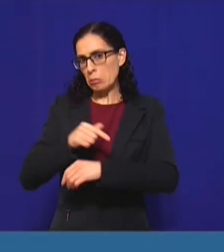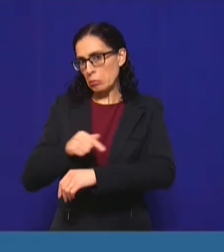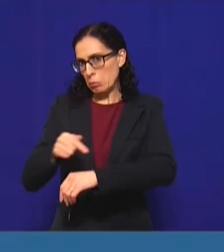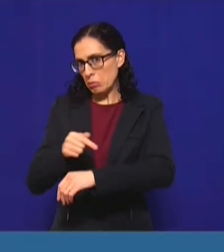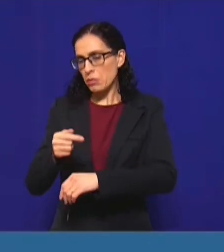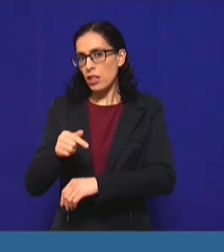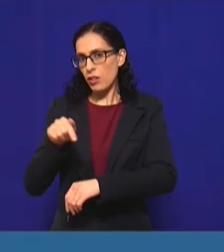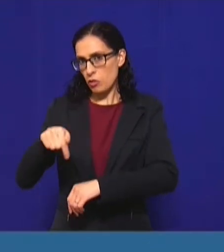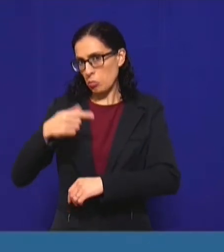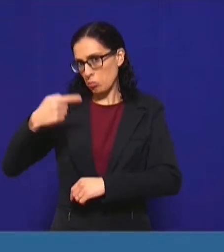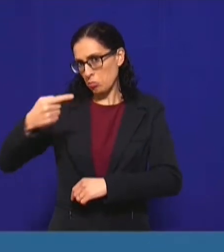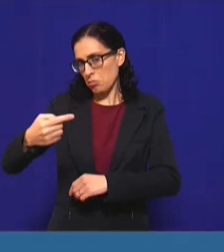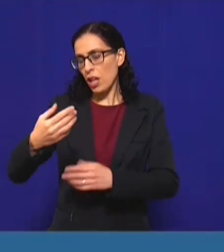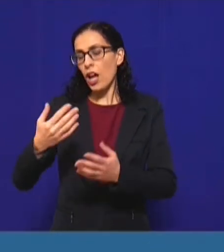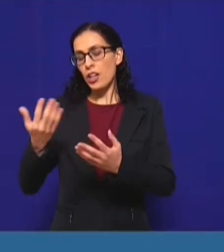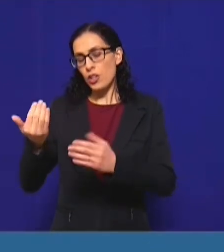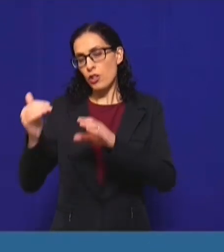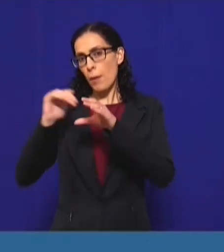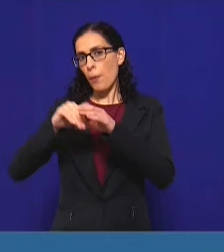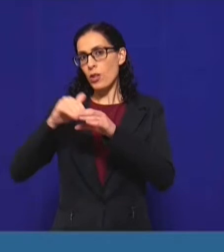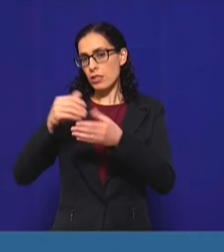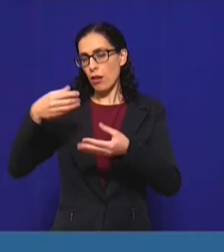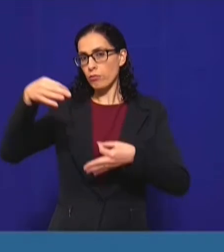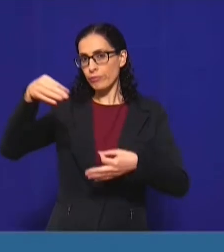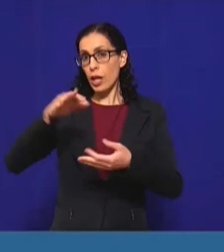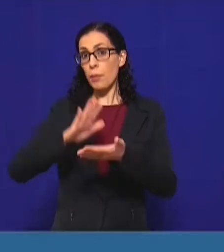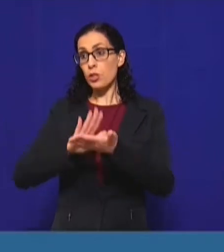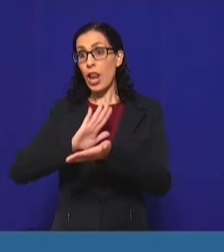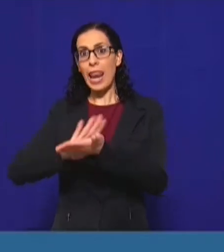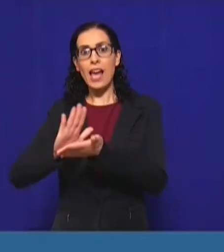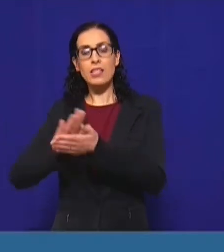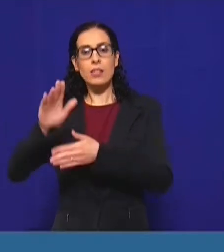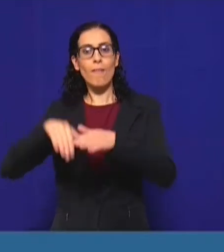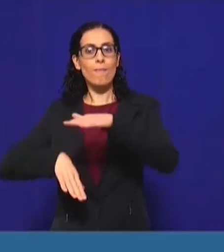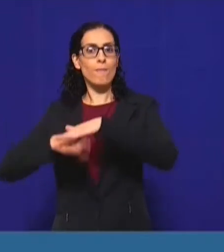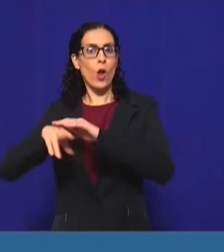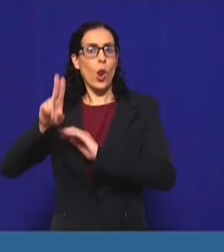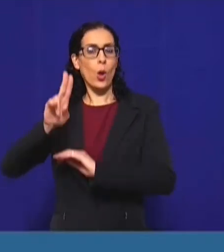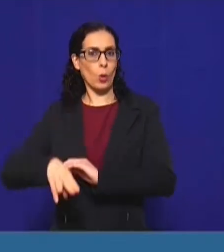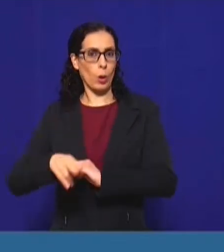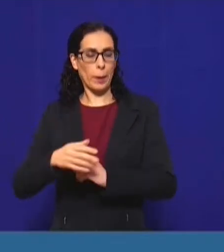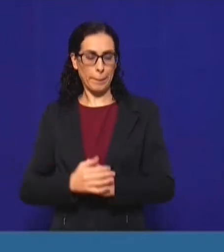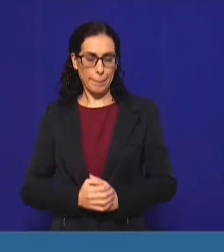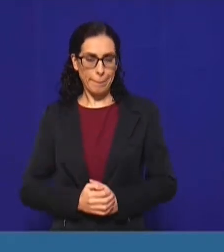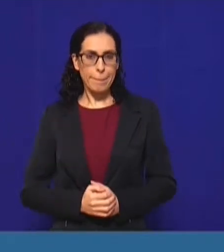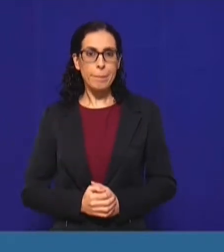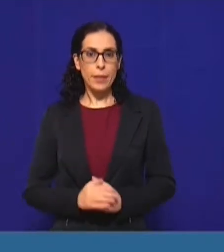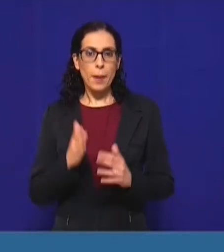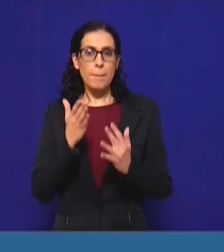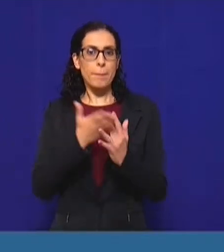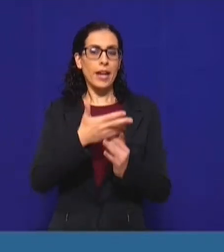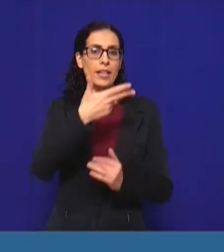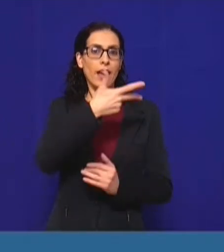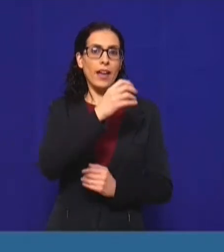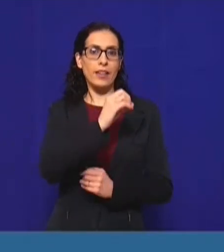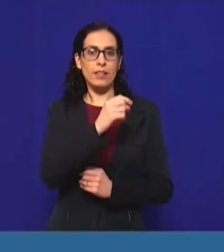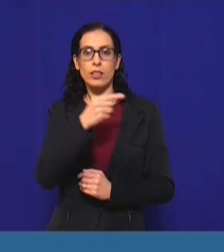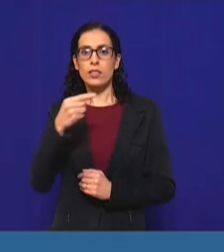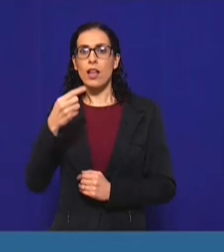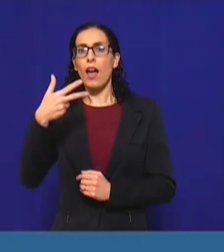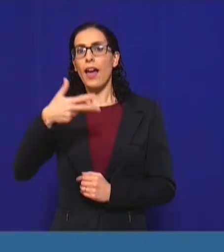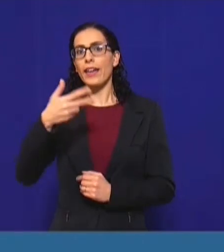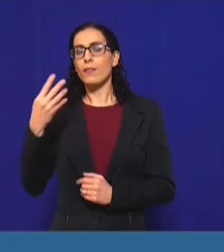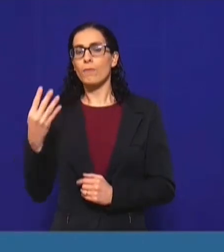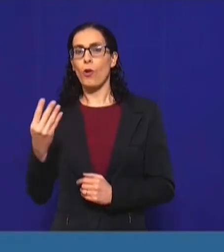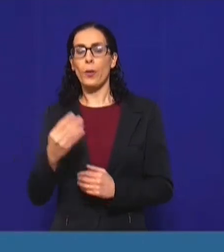u għalhekk imbagħad kun nistgħu nkunu laqqamna il dawn in-nies kollha li huma tal-età bejn 80 u 84